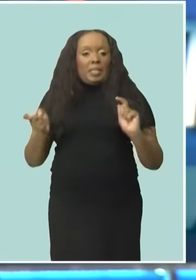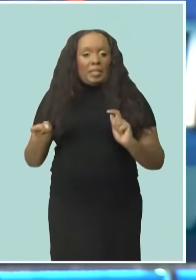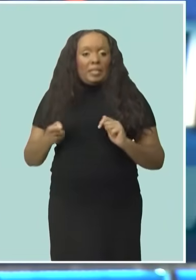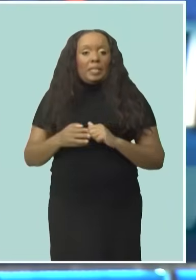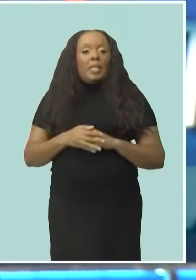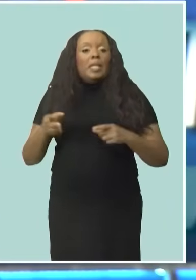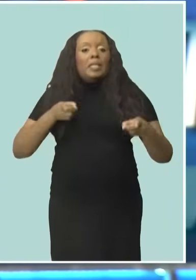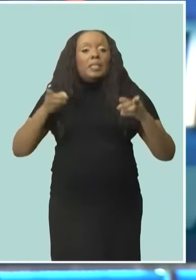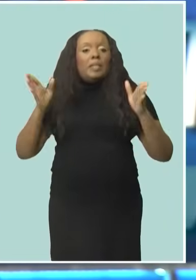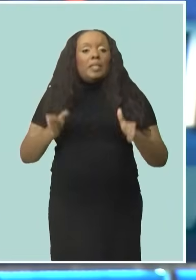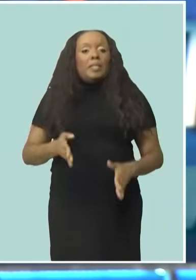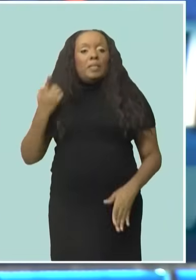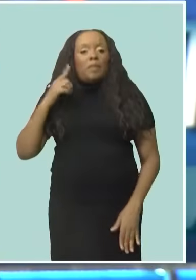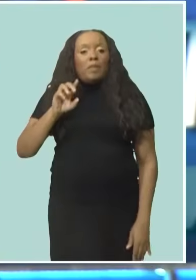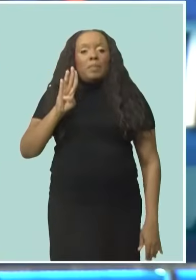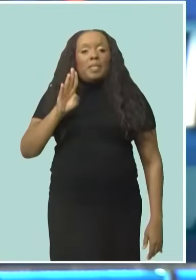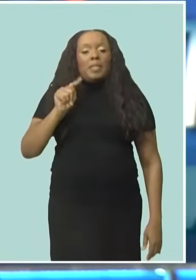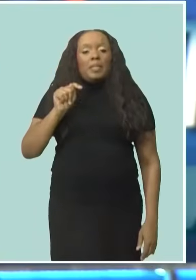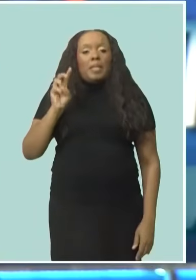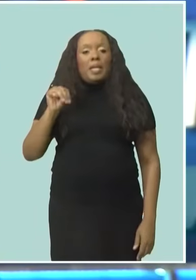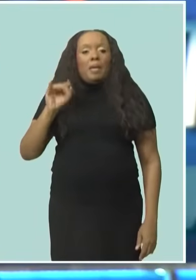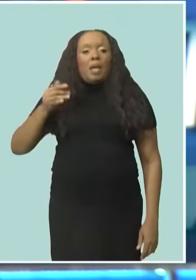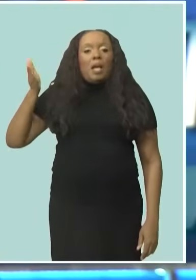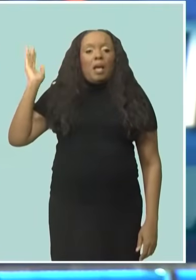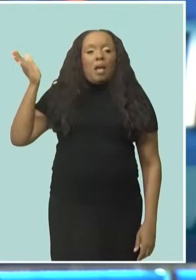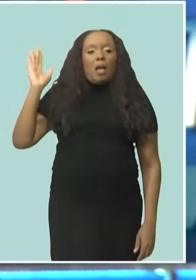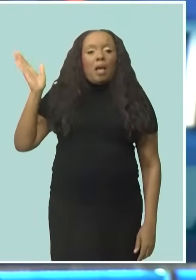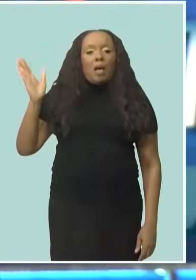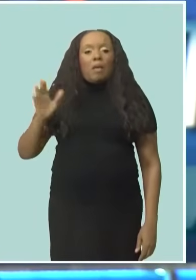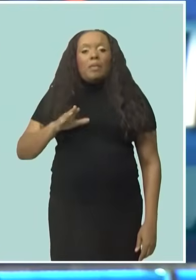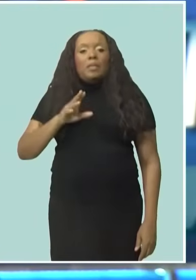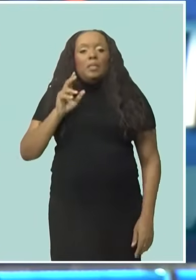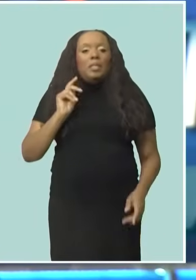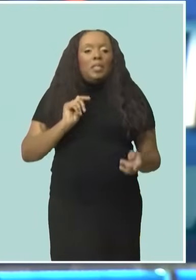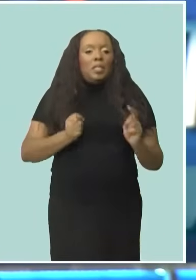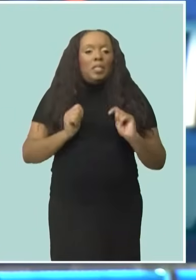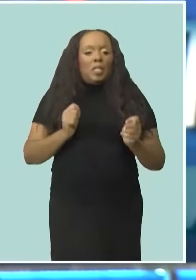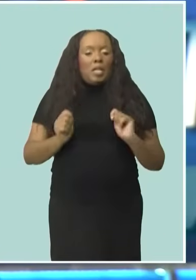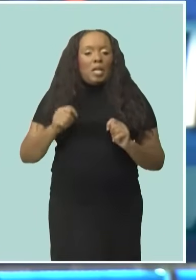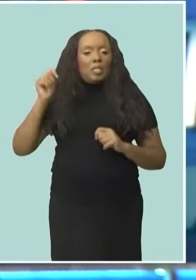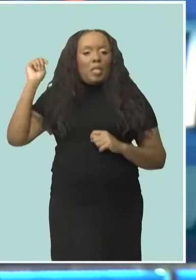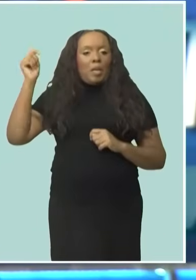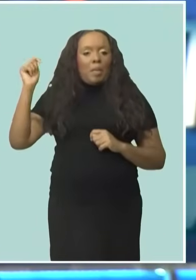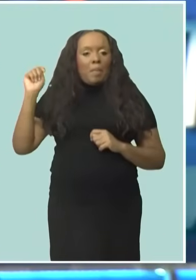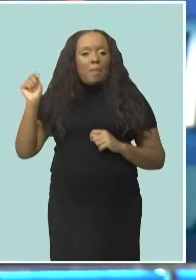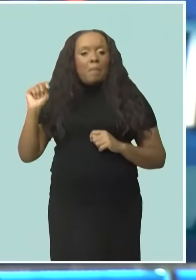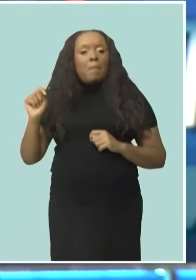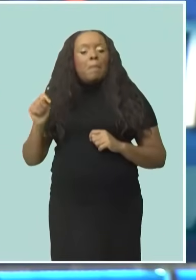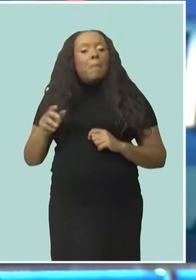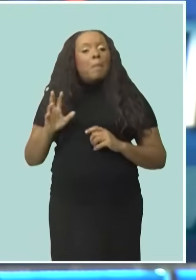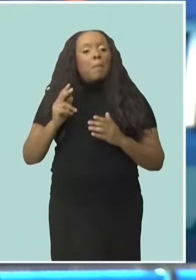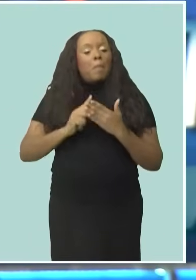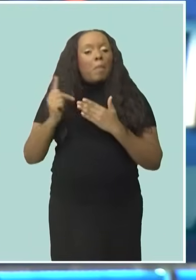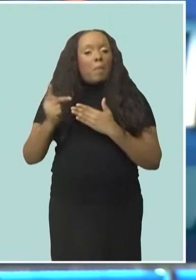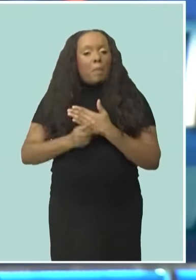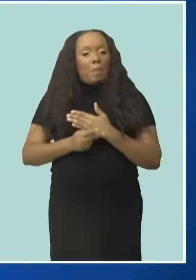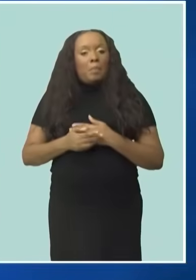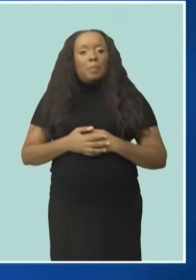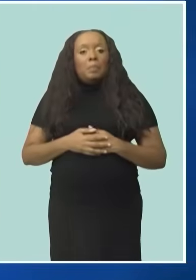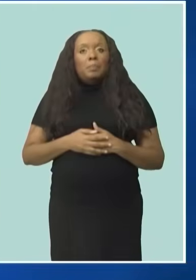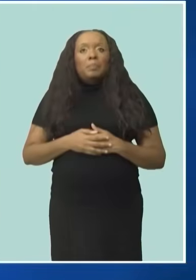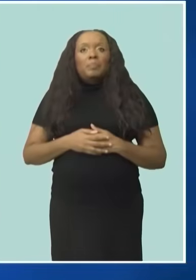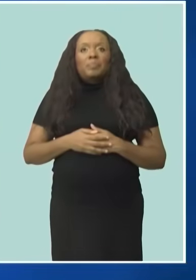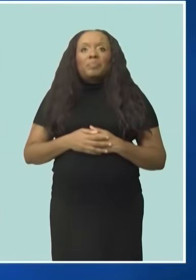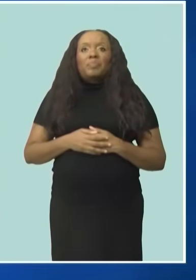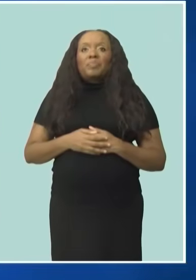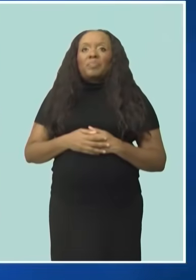Graham Clark. He was speaking as a guest on TTT's Now TV program in Trinidad and Tobago. As you